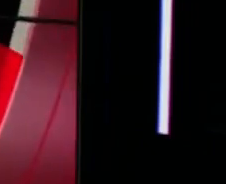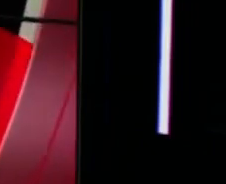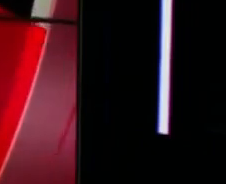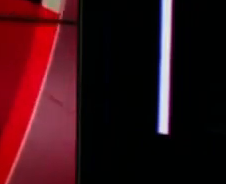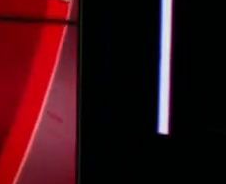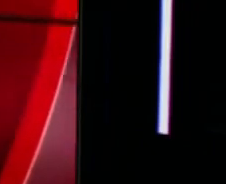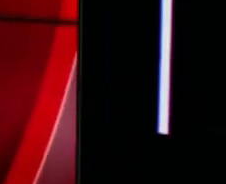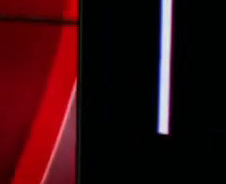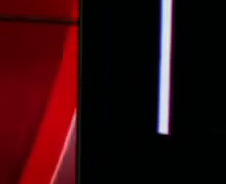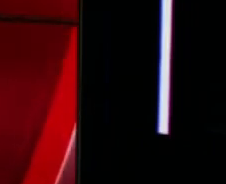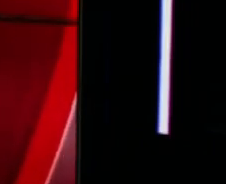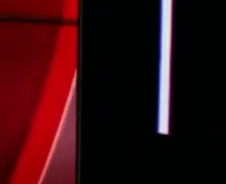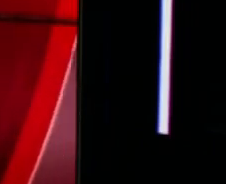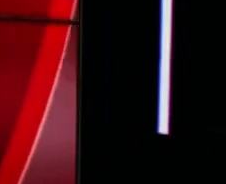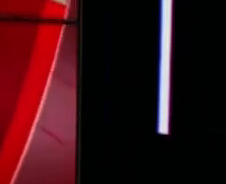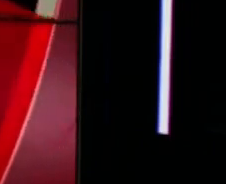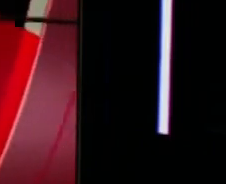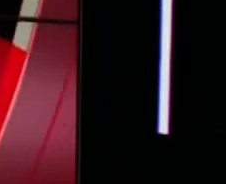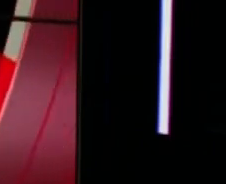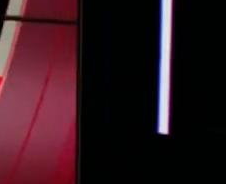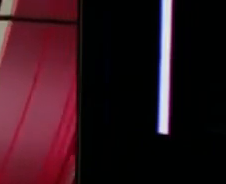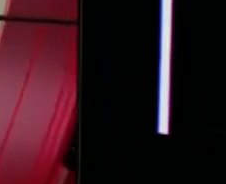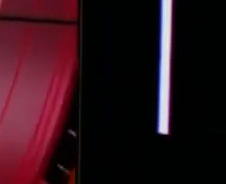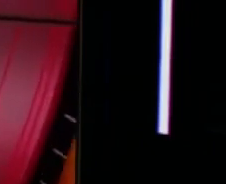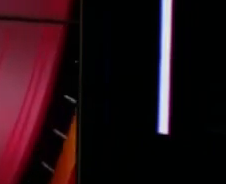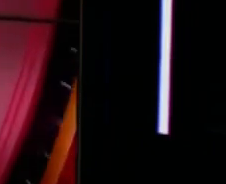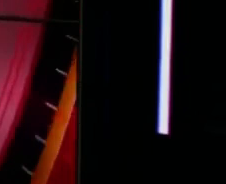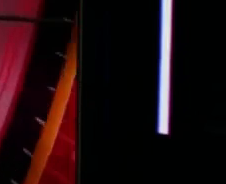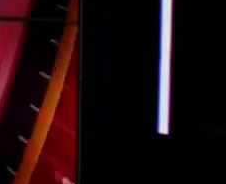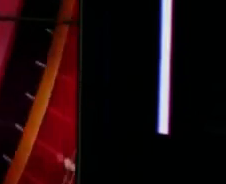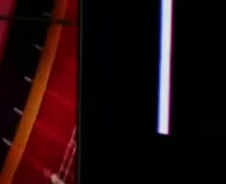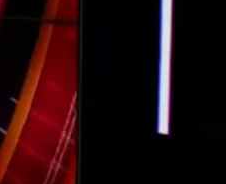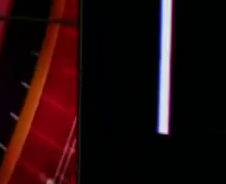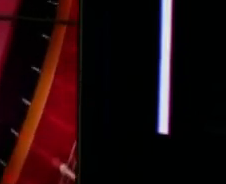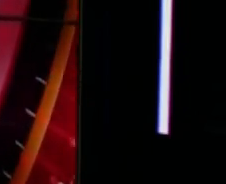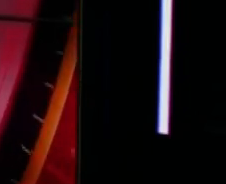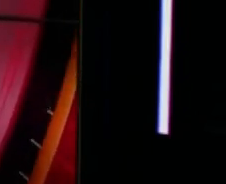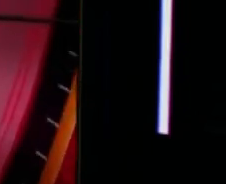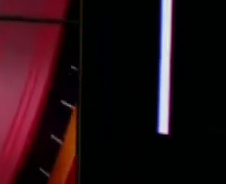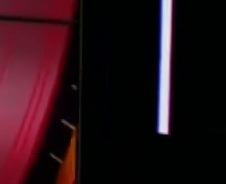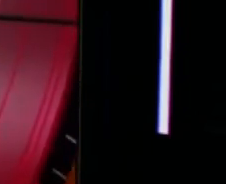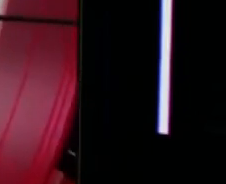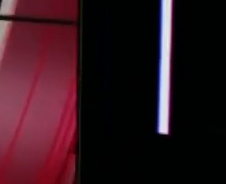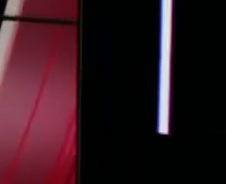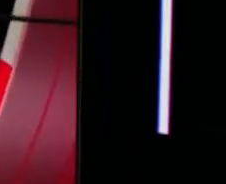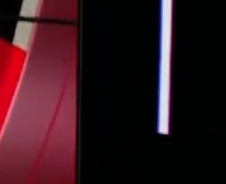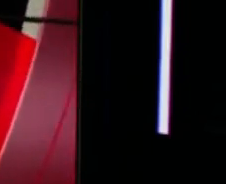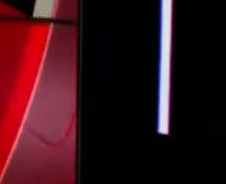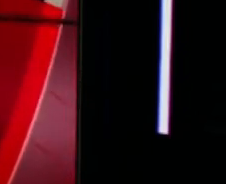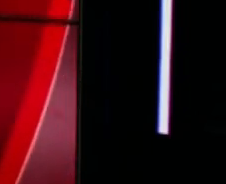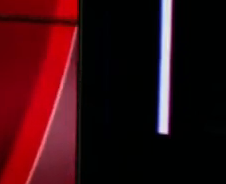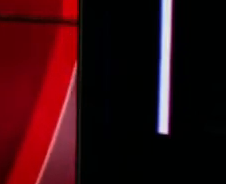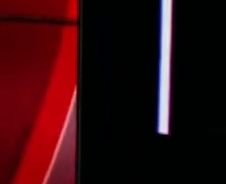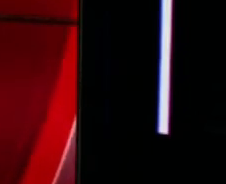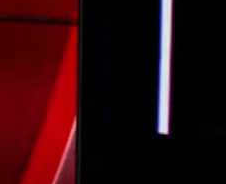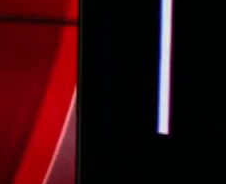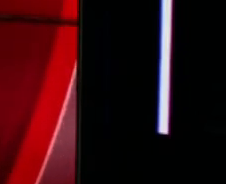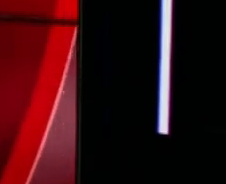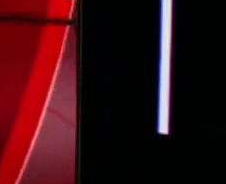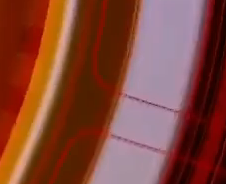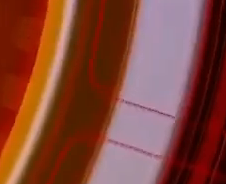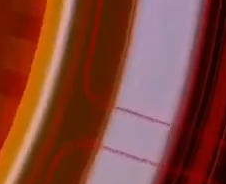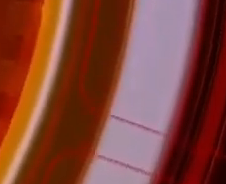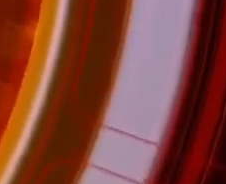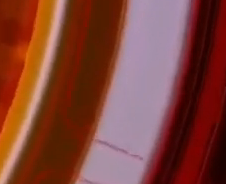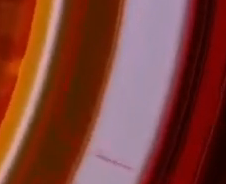is living blissful times, times of transformation and development, the president assured. This is all for the moment. Stay tuned with From the South.